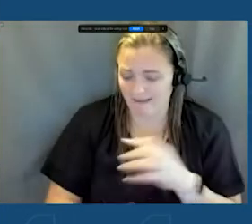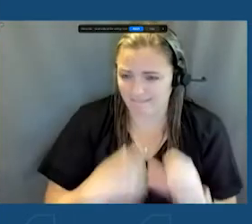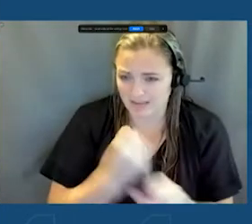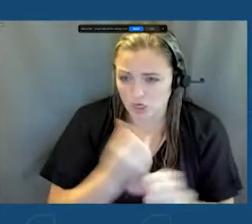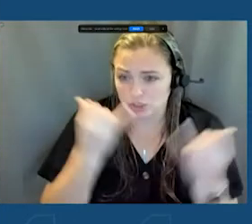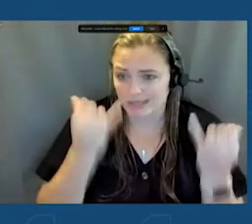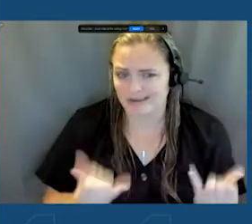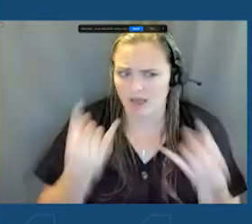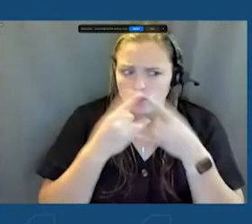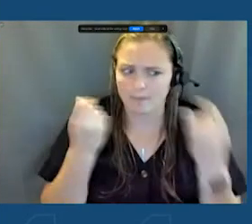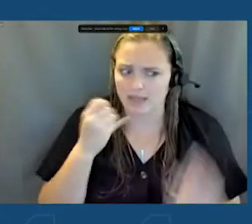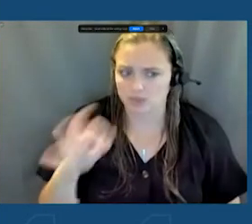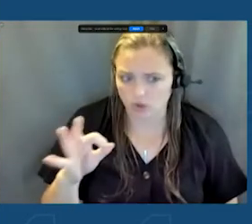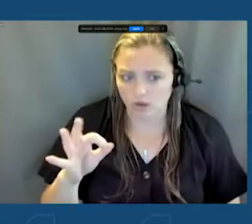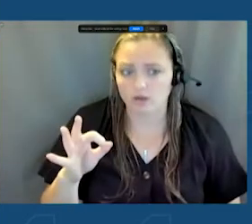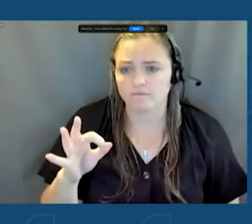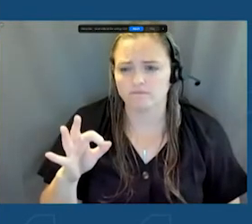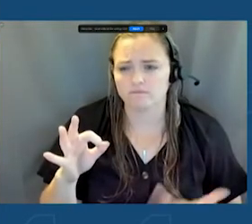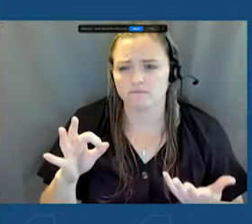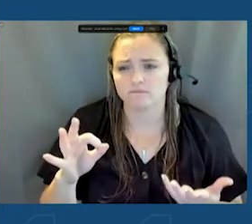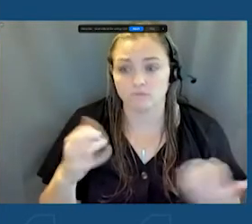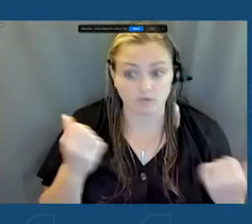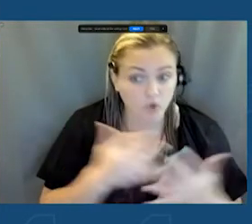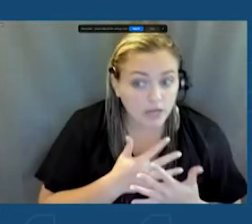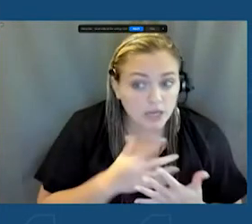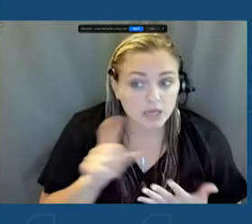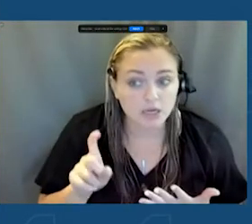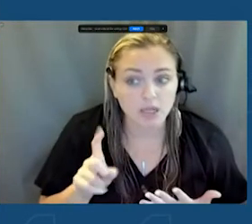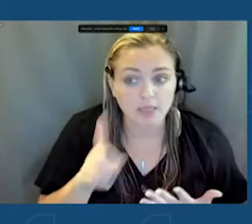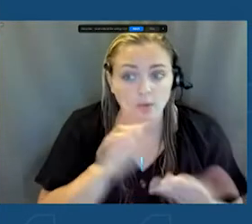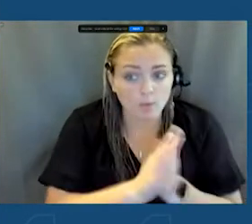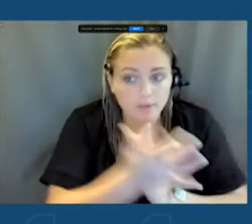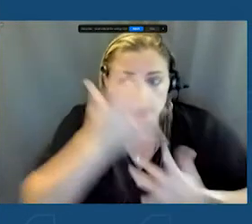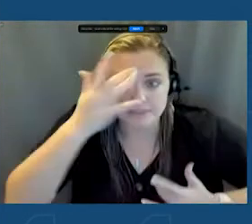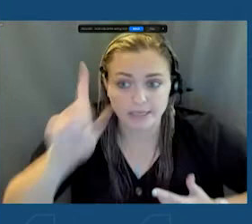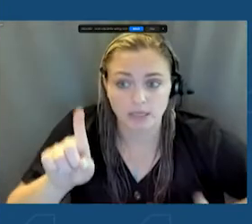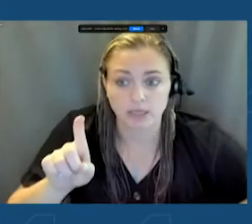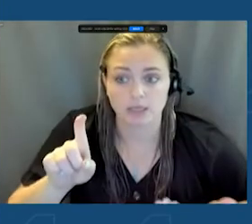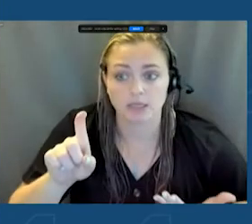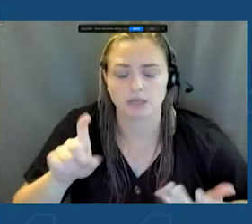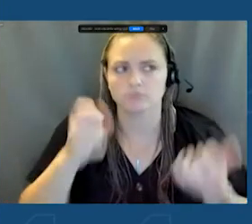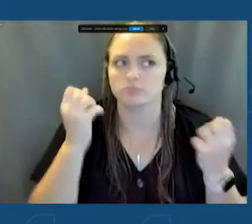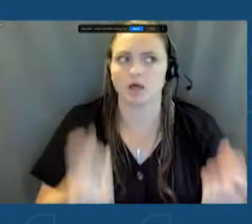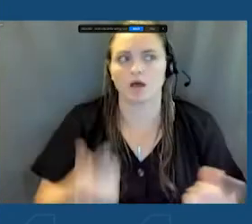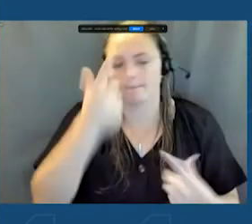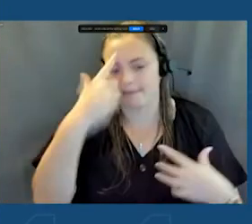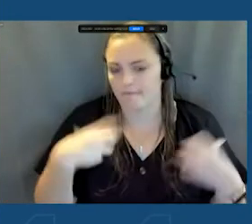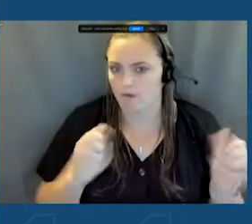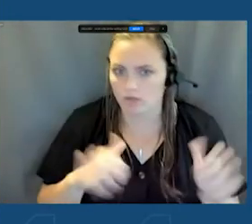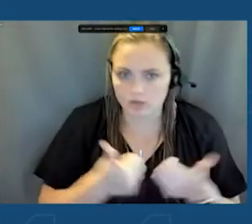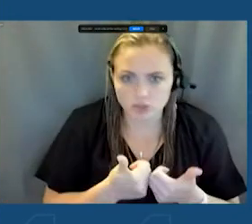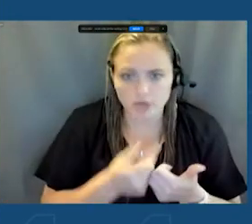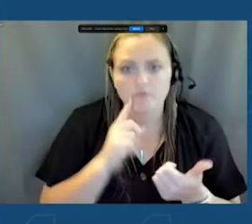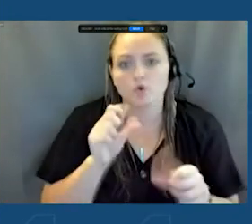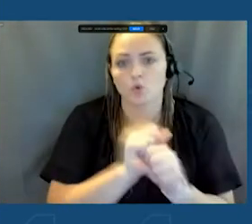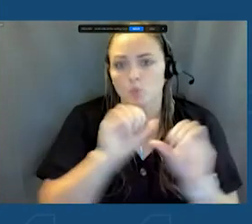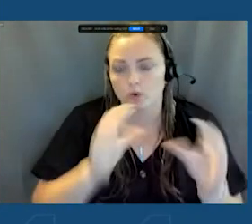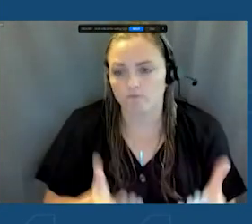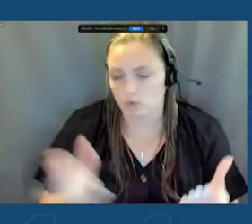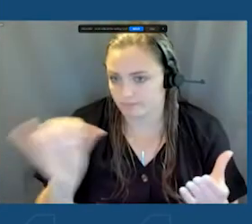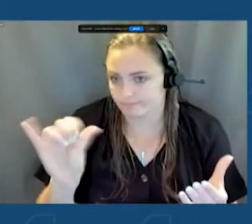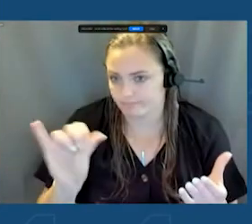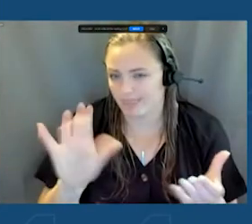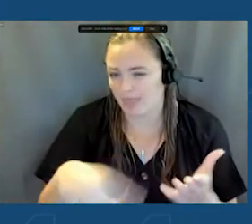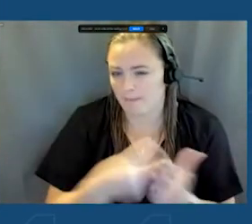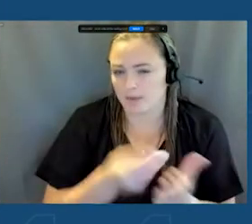mask off. Are they afraid? Do they think they're going to get sick? There's a lot of mental health challenges, and also for the workforce, and so that money will help